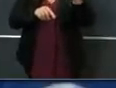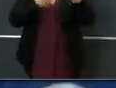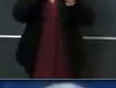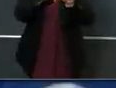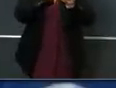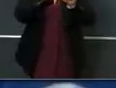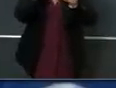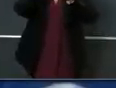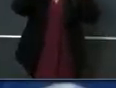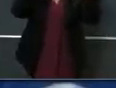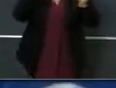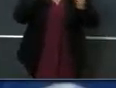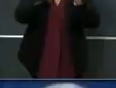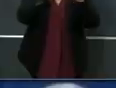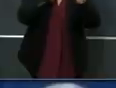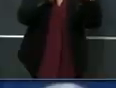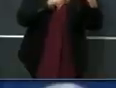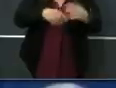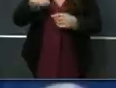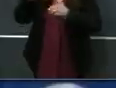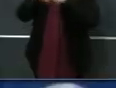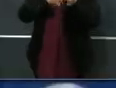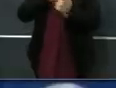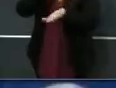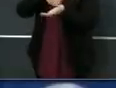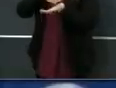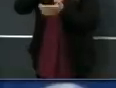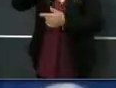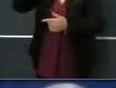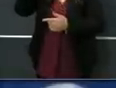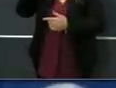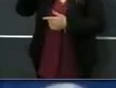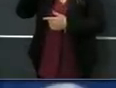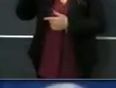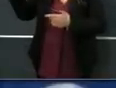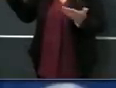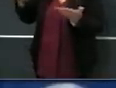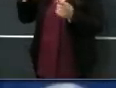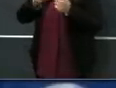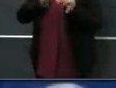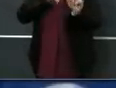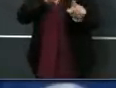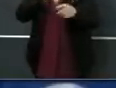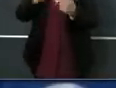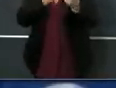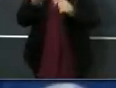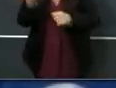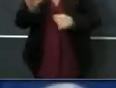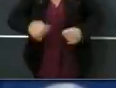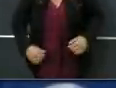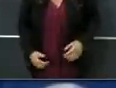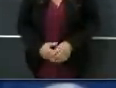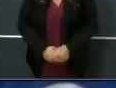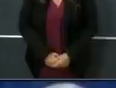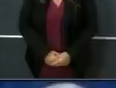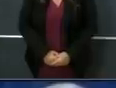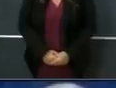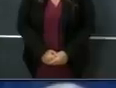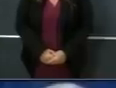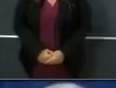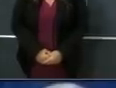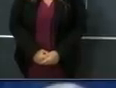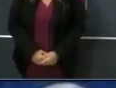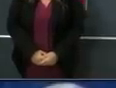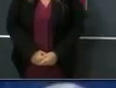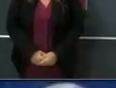here as well, as always, available at a moment's notice to answer any questions you may have as well. Yomara Lopez, Univision